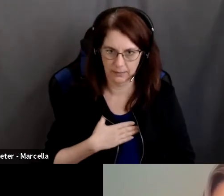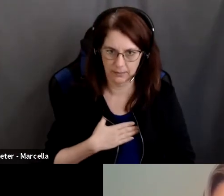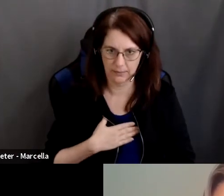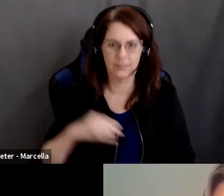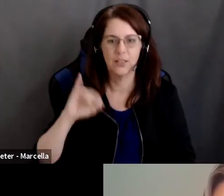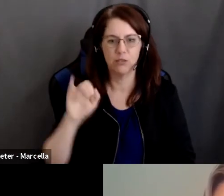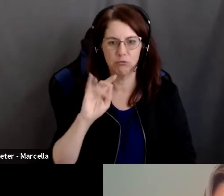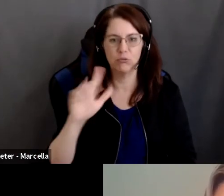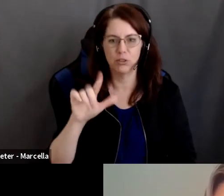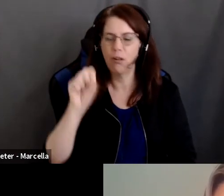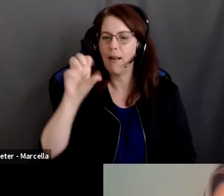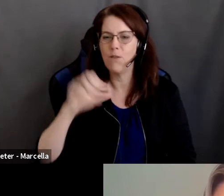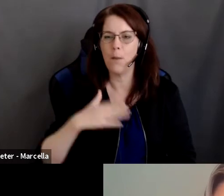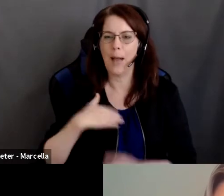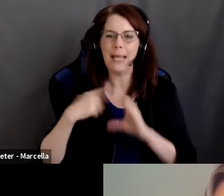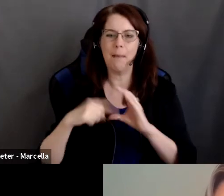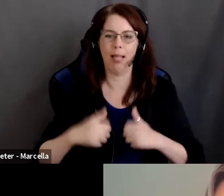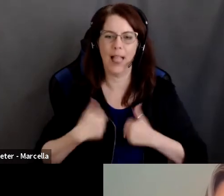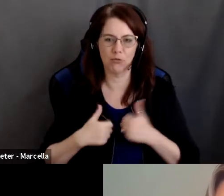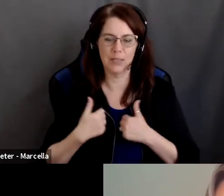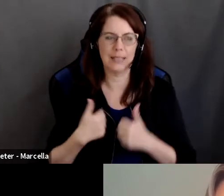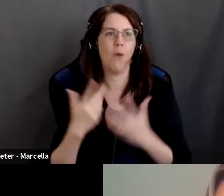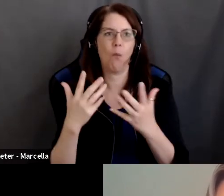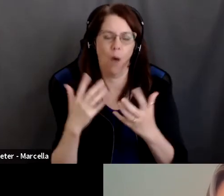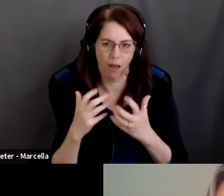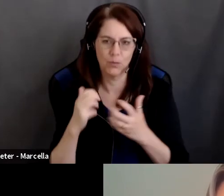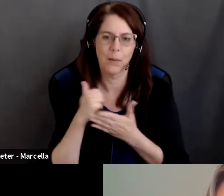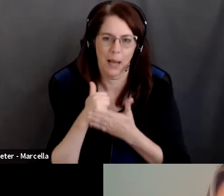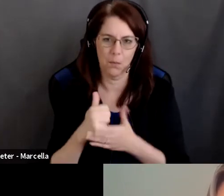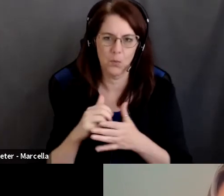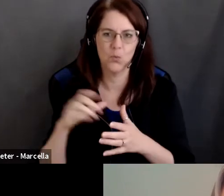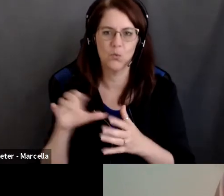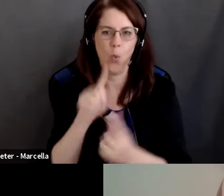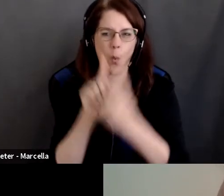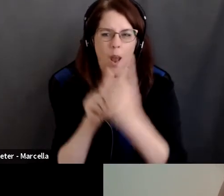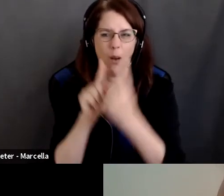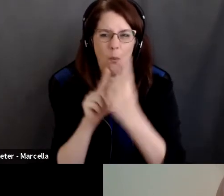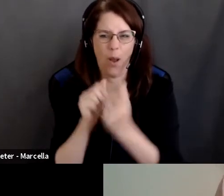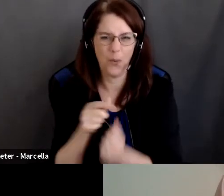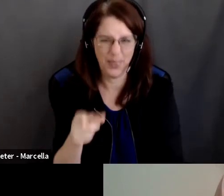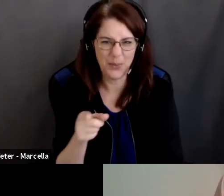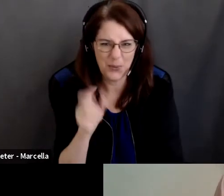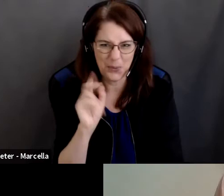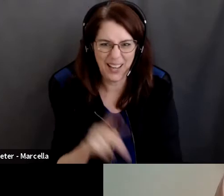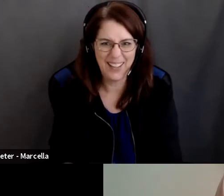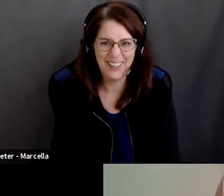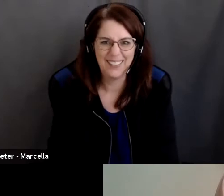Jill gave you my email address, and I would love to be able to do this one-on-one, okay?